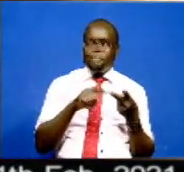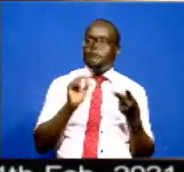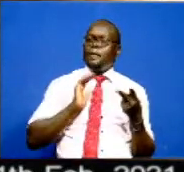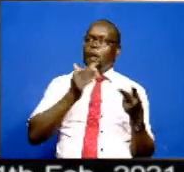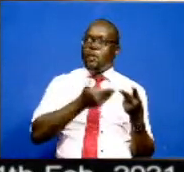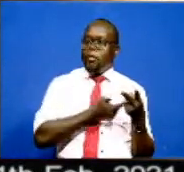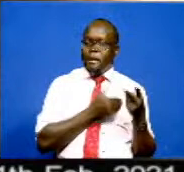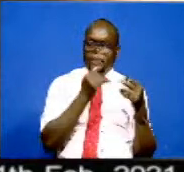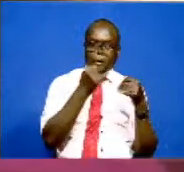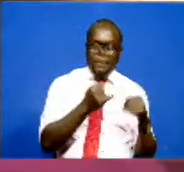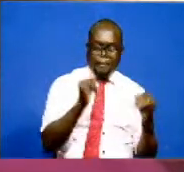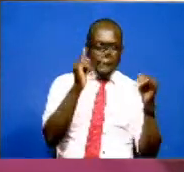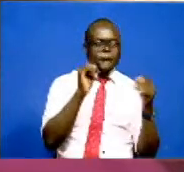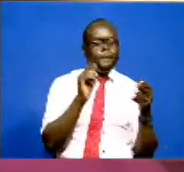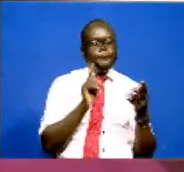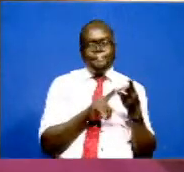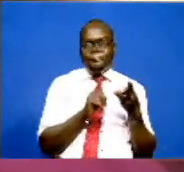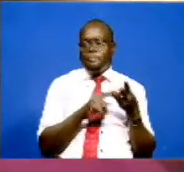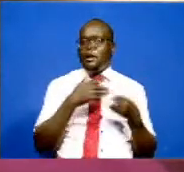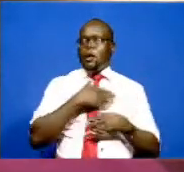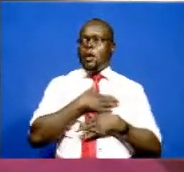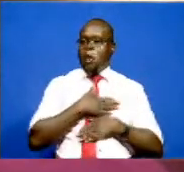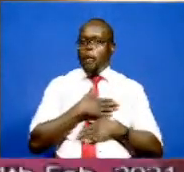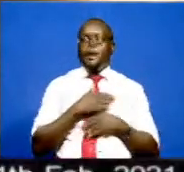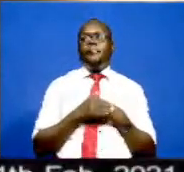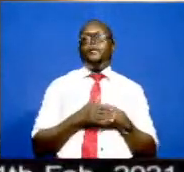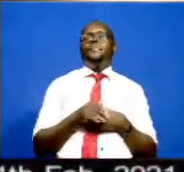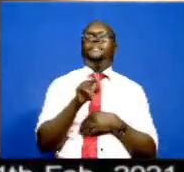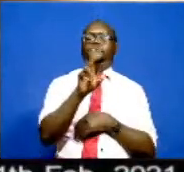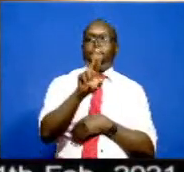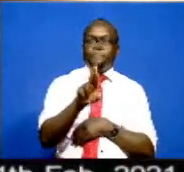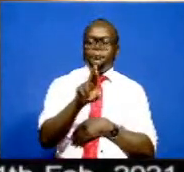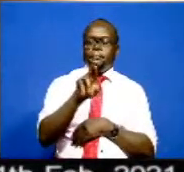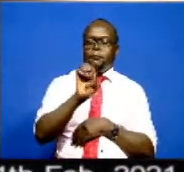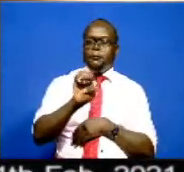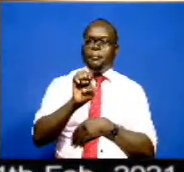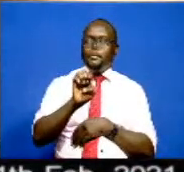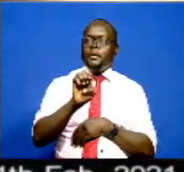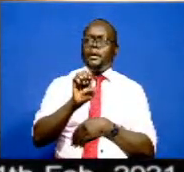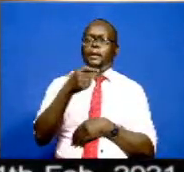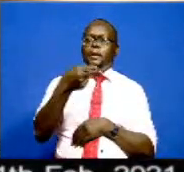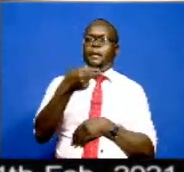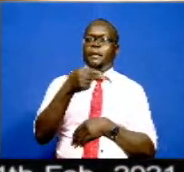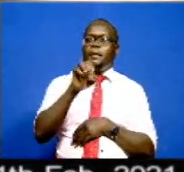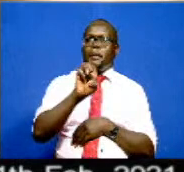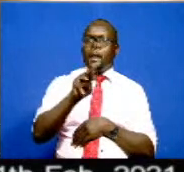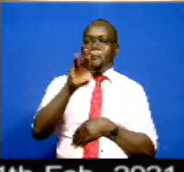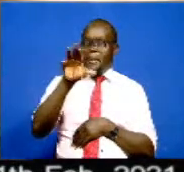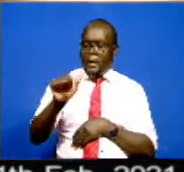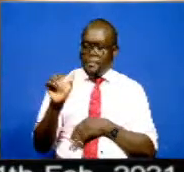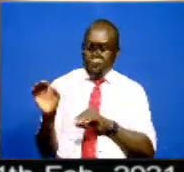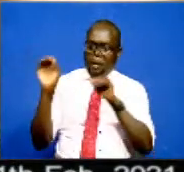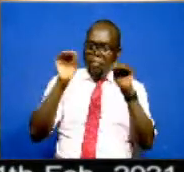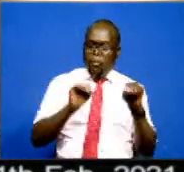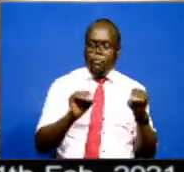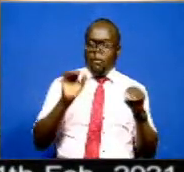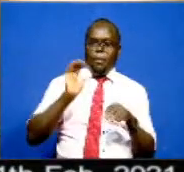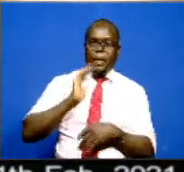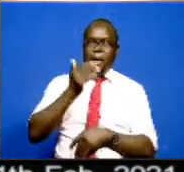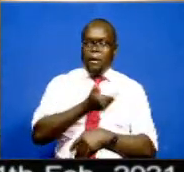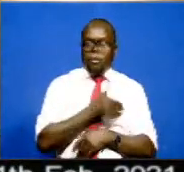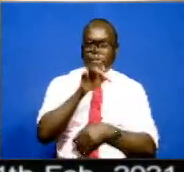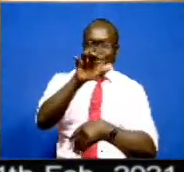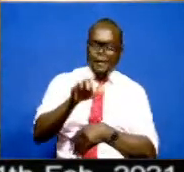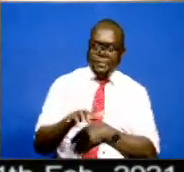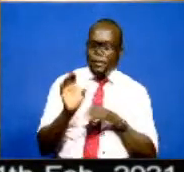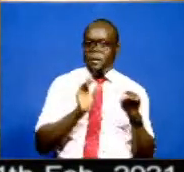on Implementation. The Honorable Rehema Dida Jaldesa, MP, to move from the Departmental Committee on Transport,